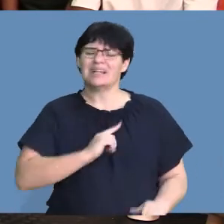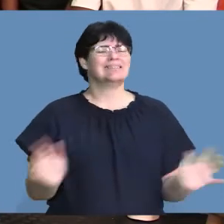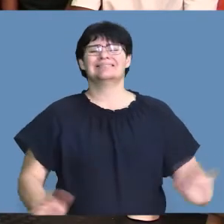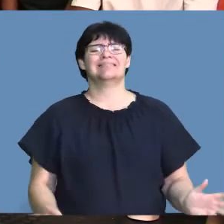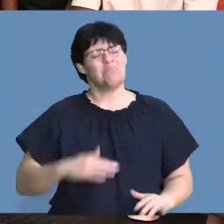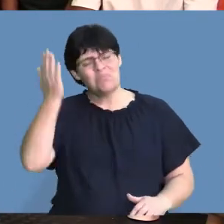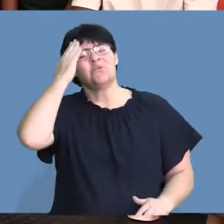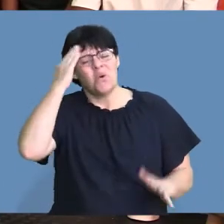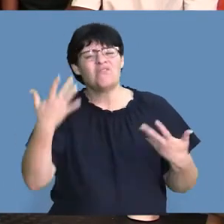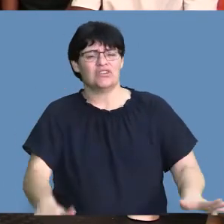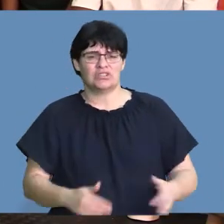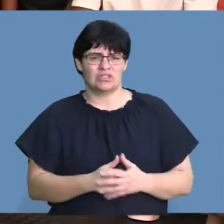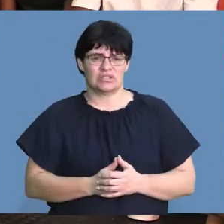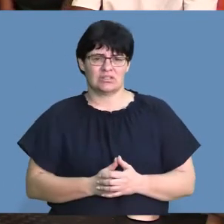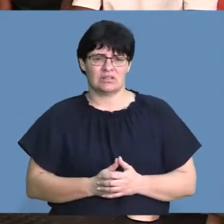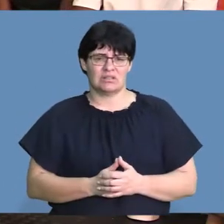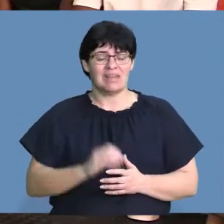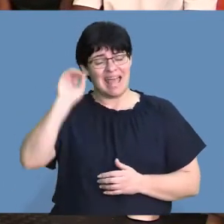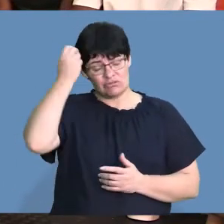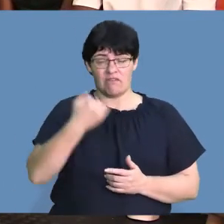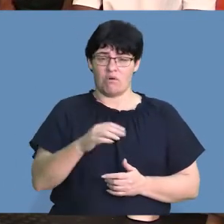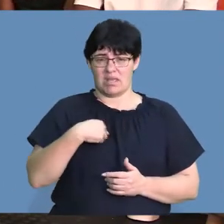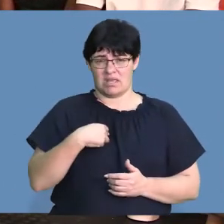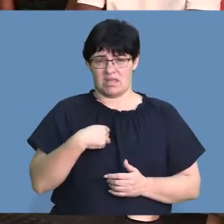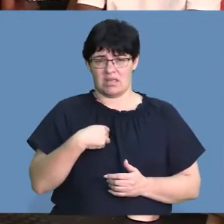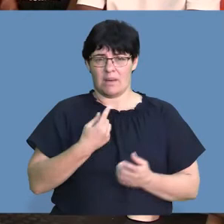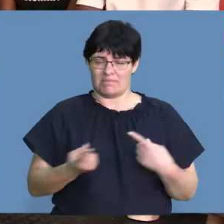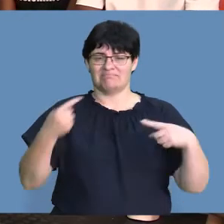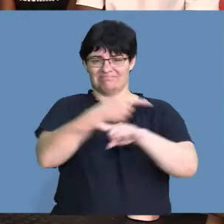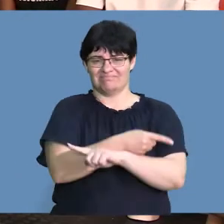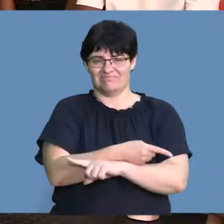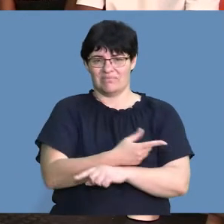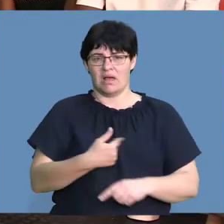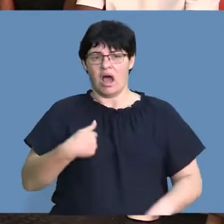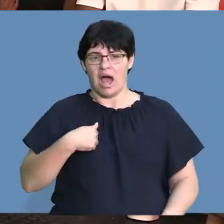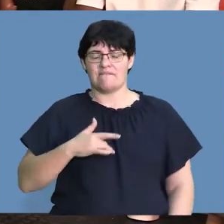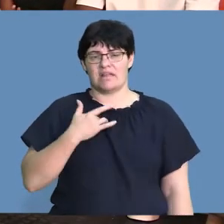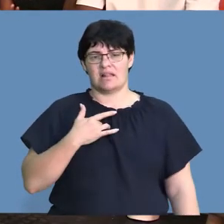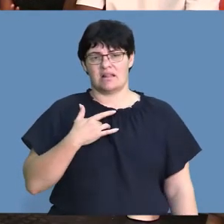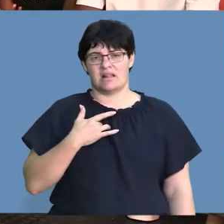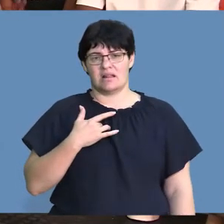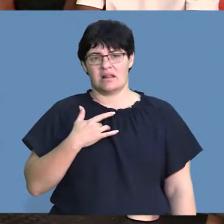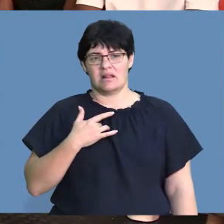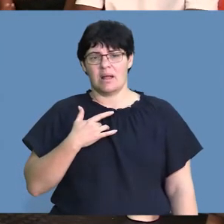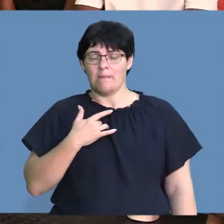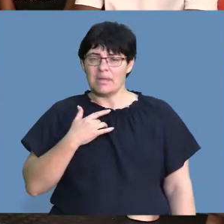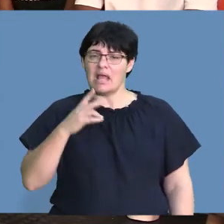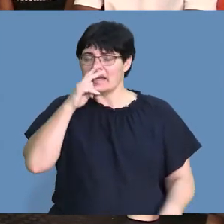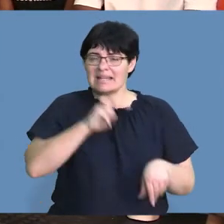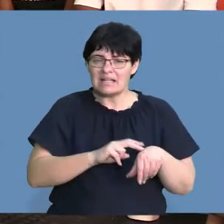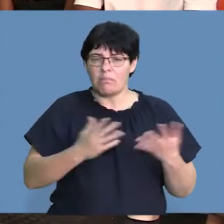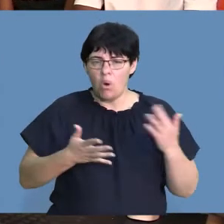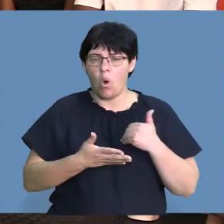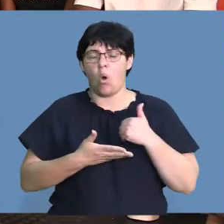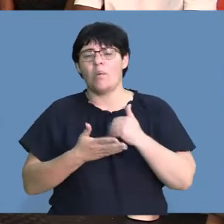anything. So And that's quite interesting, Jonathan, because for me it's kind of the other way around, where I feel like I should have asked for more